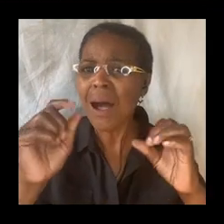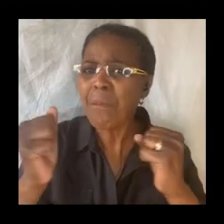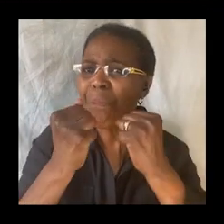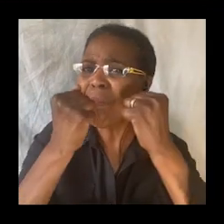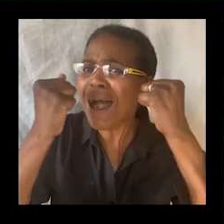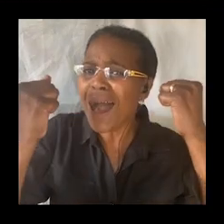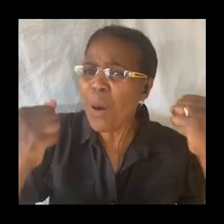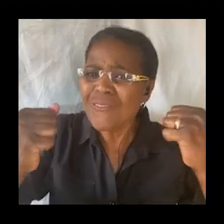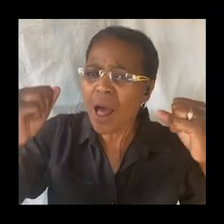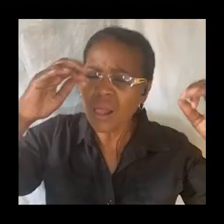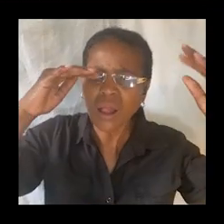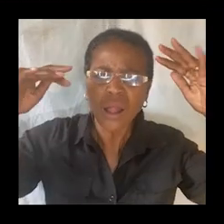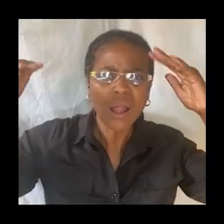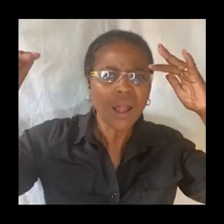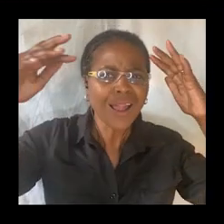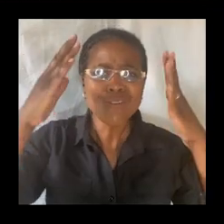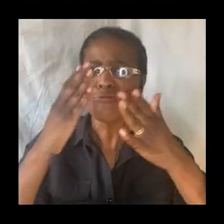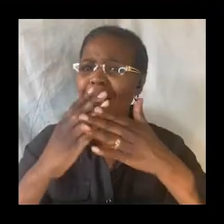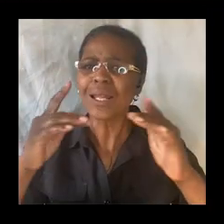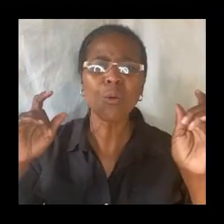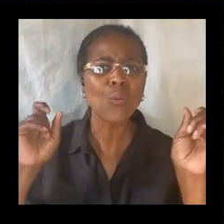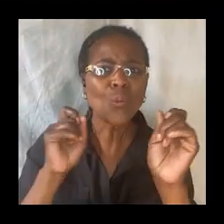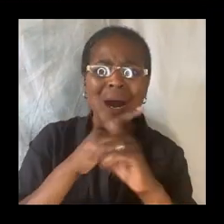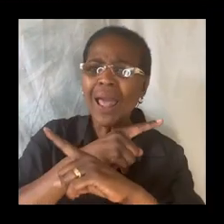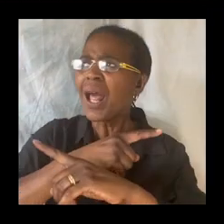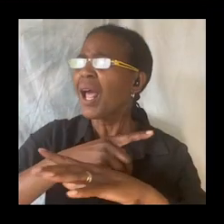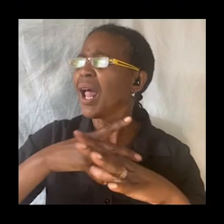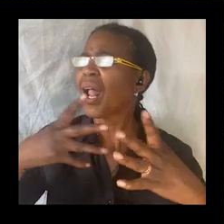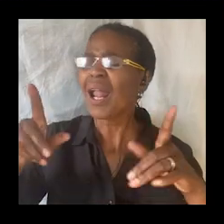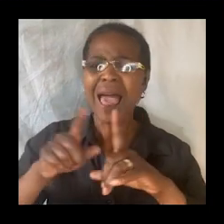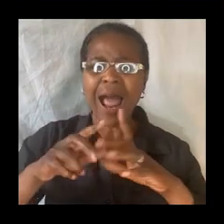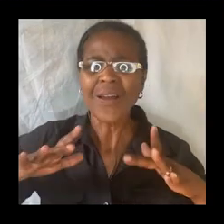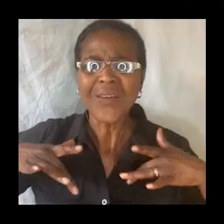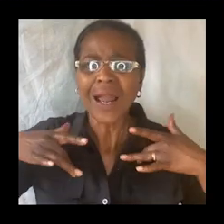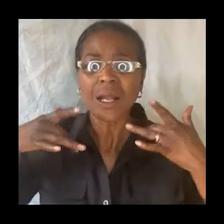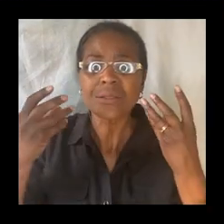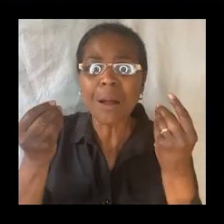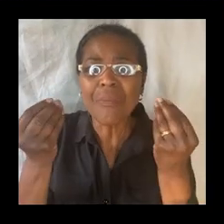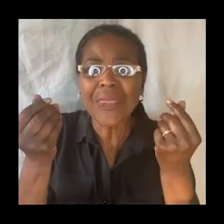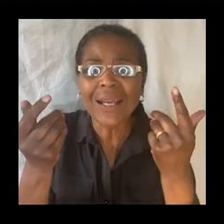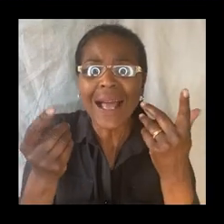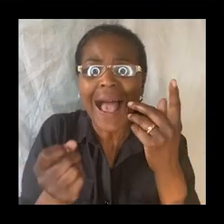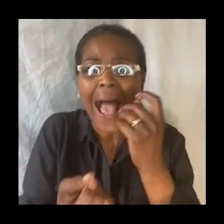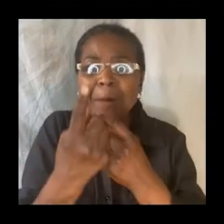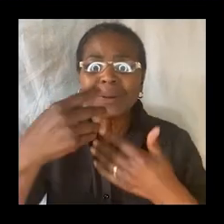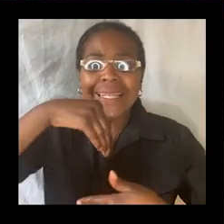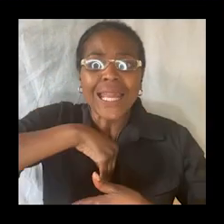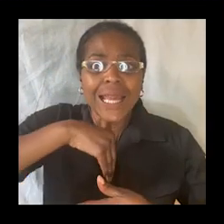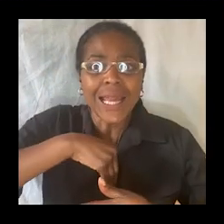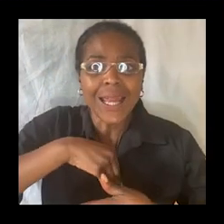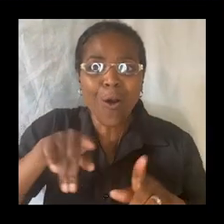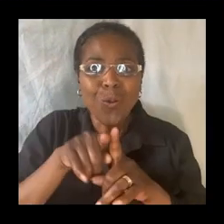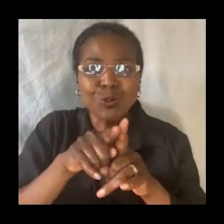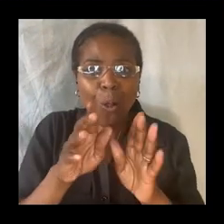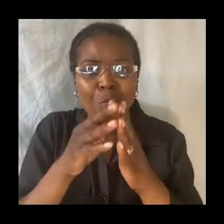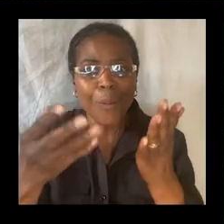very weirdly, like, powerful sense that something was happening inside me and happening on the page.